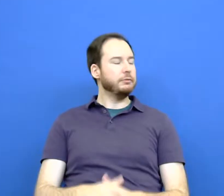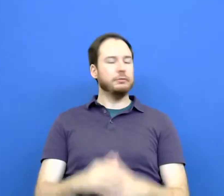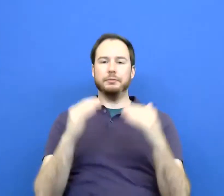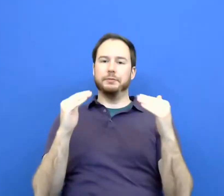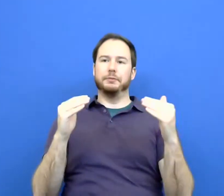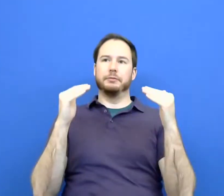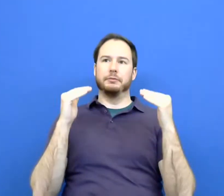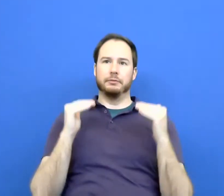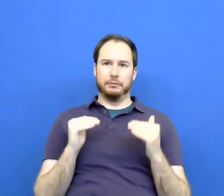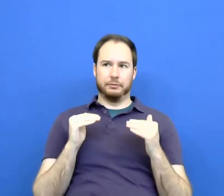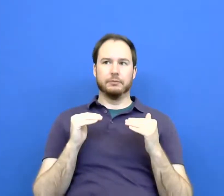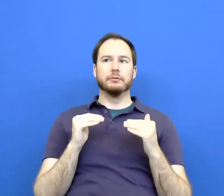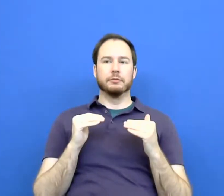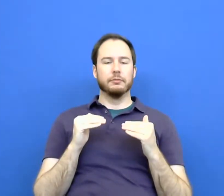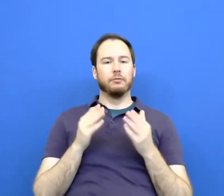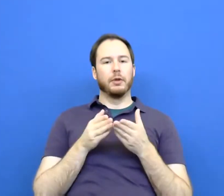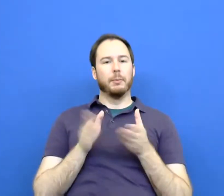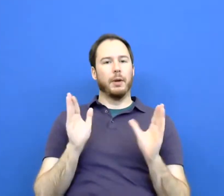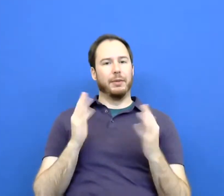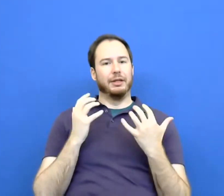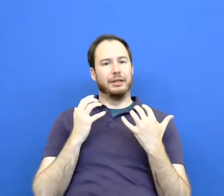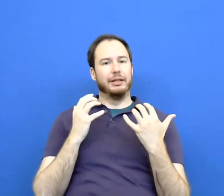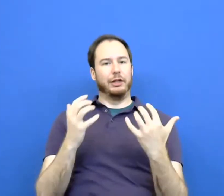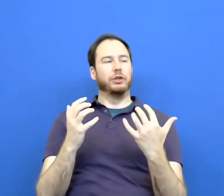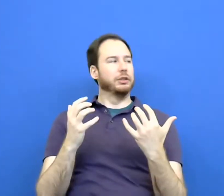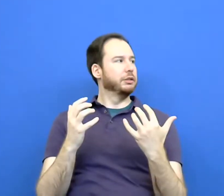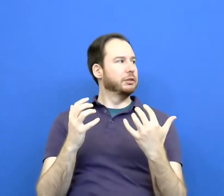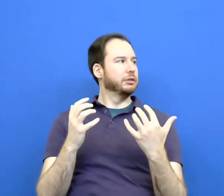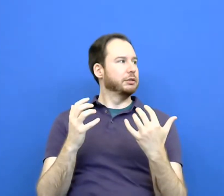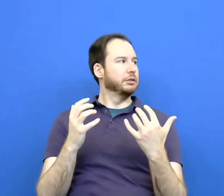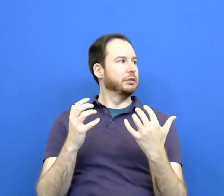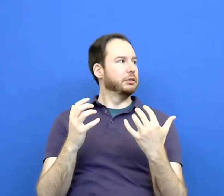Next up, we have a public hearing.